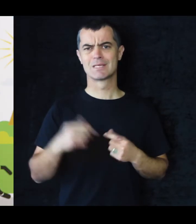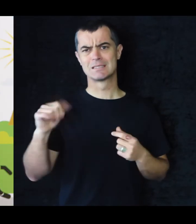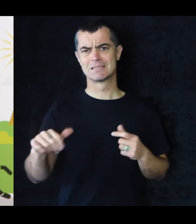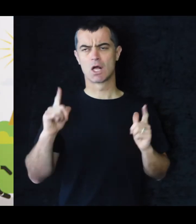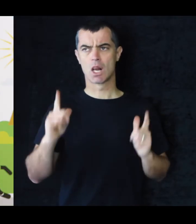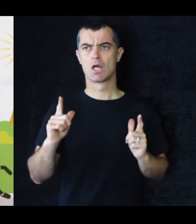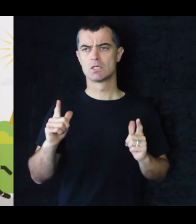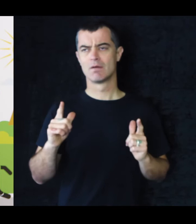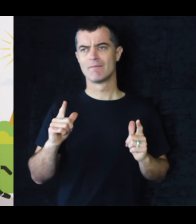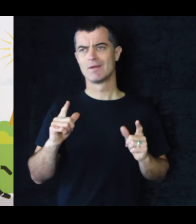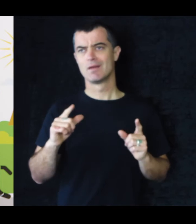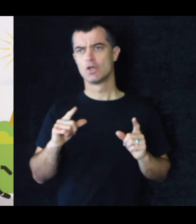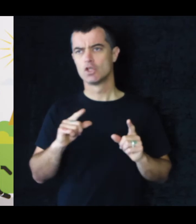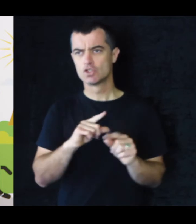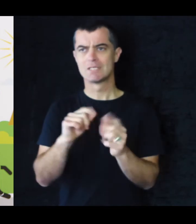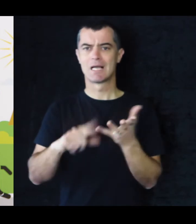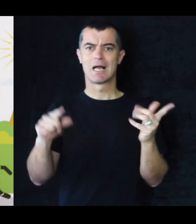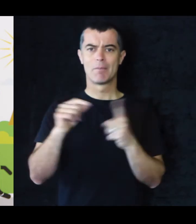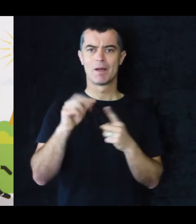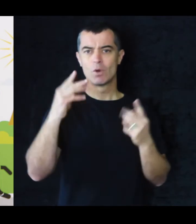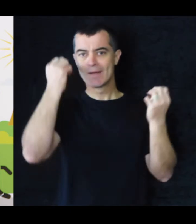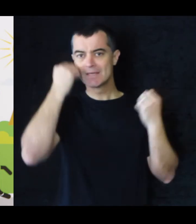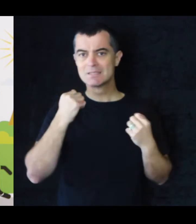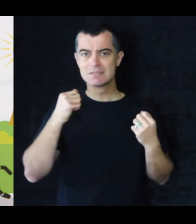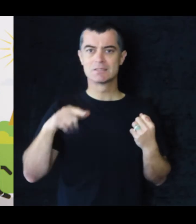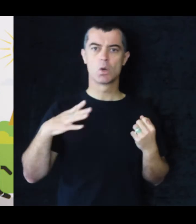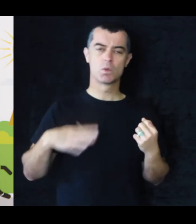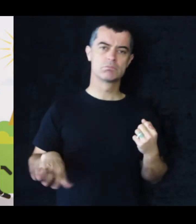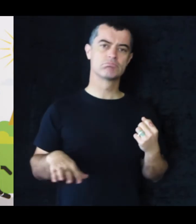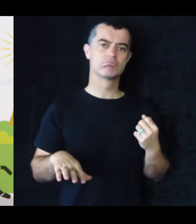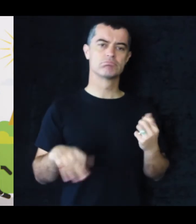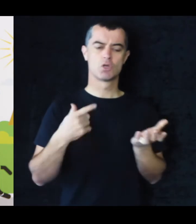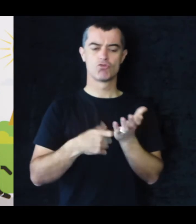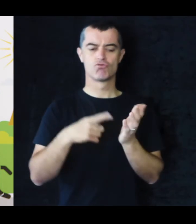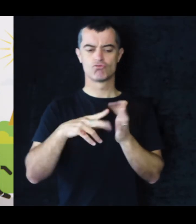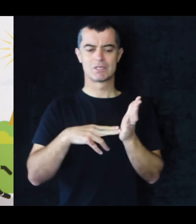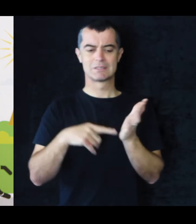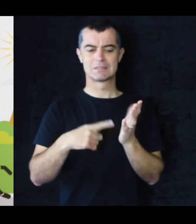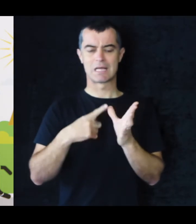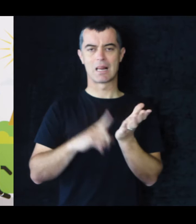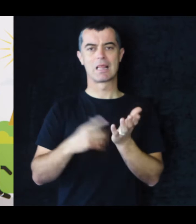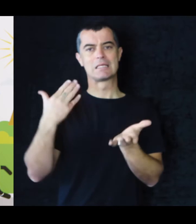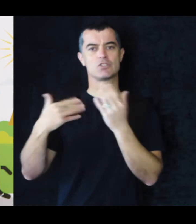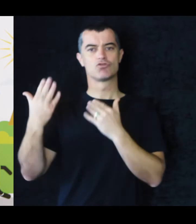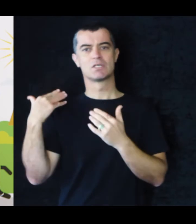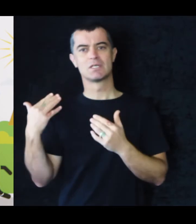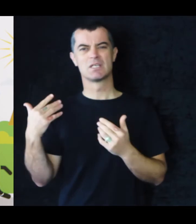a lot of chasing up for evidence of, they want rental history of the